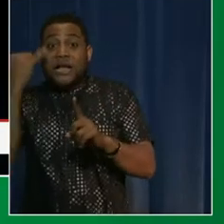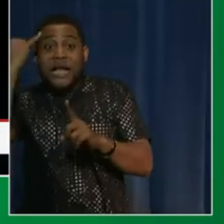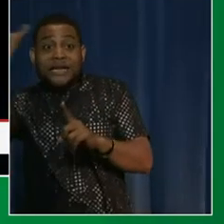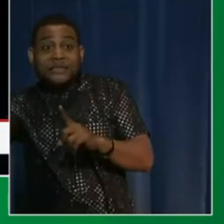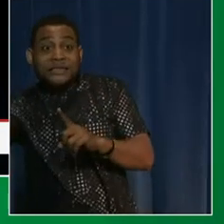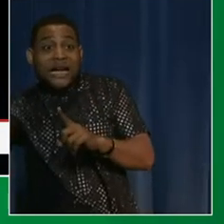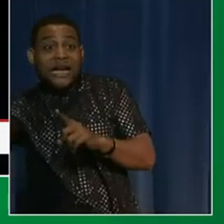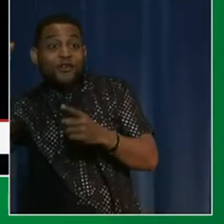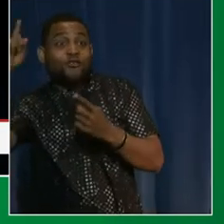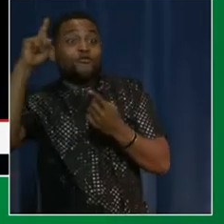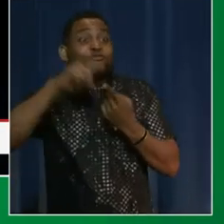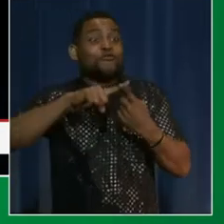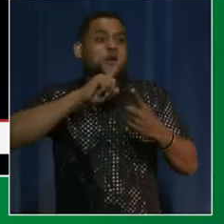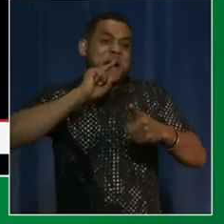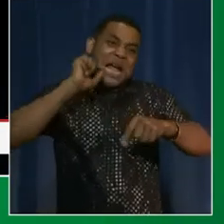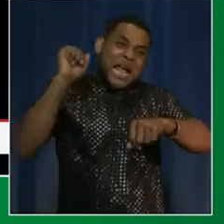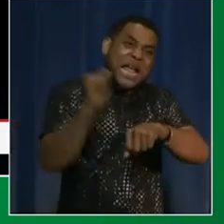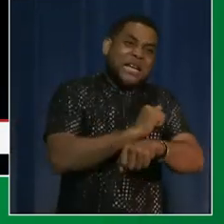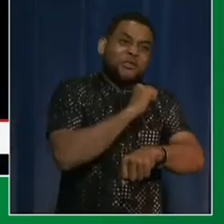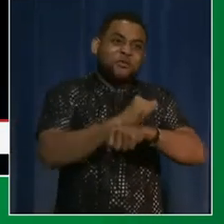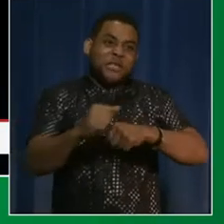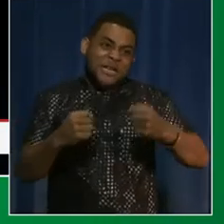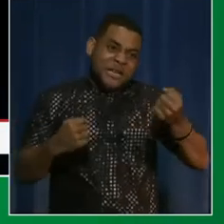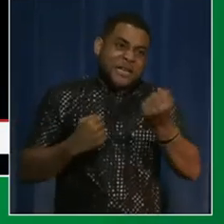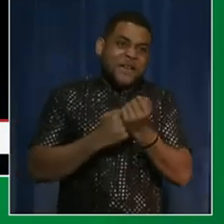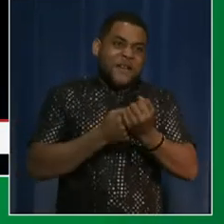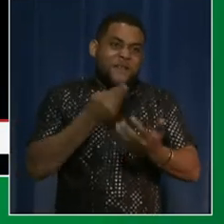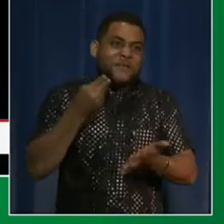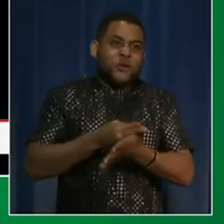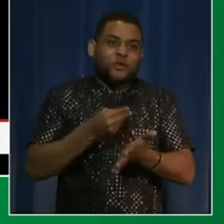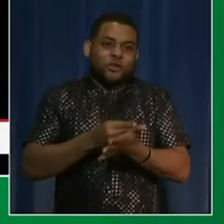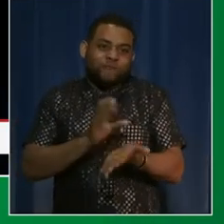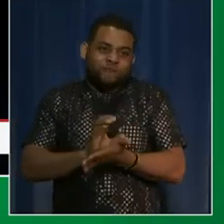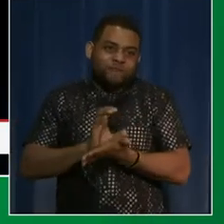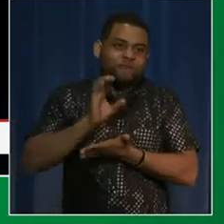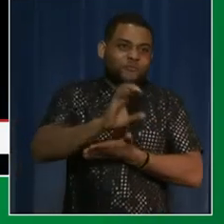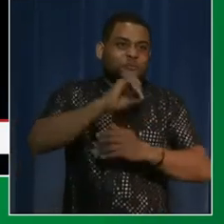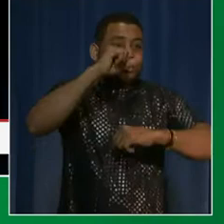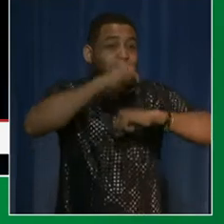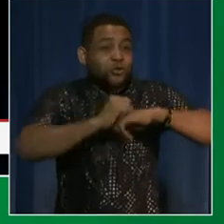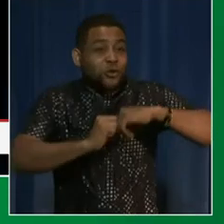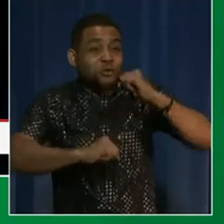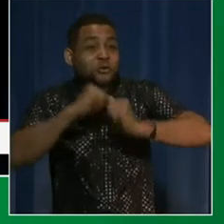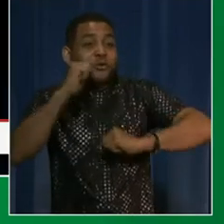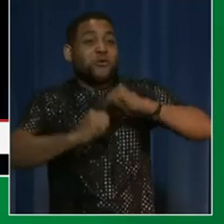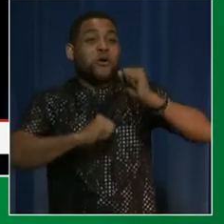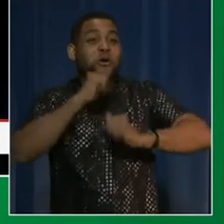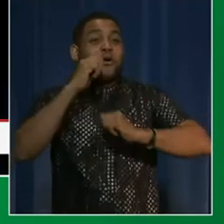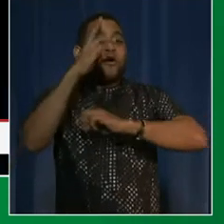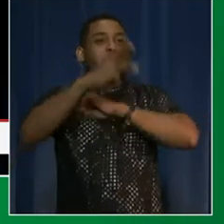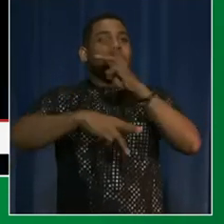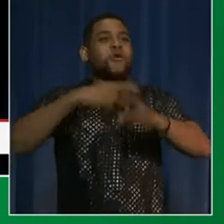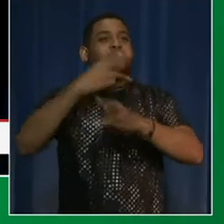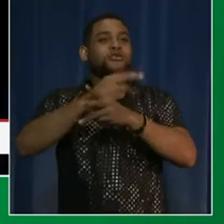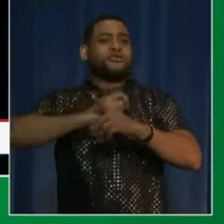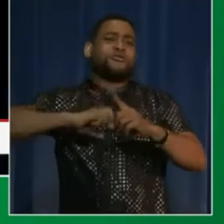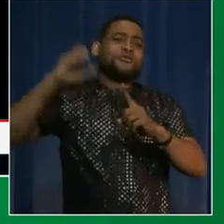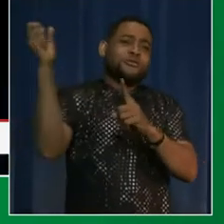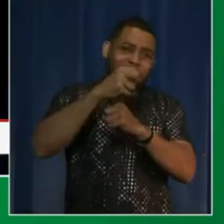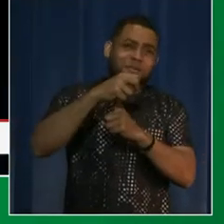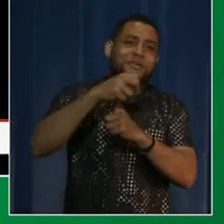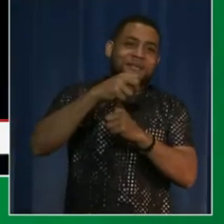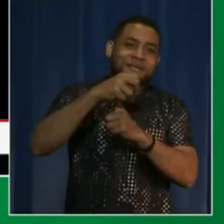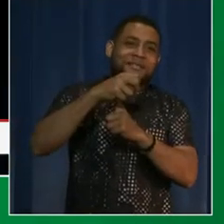to funding to construction to world championship. And I'm